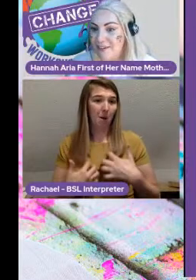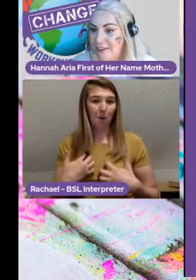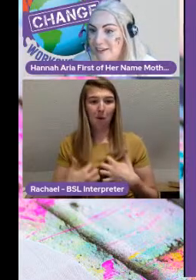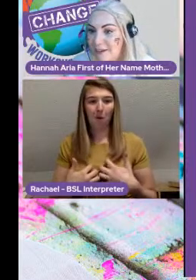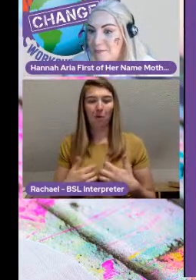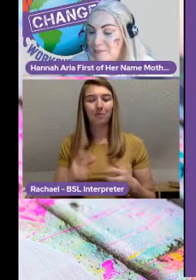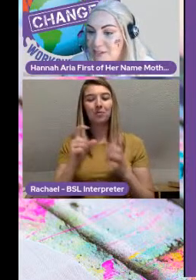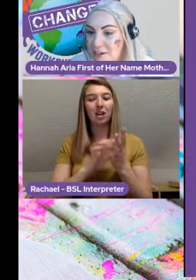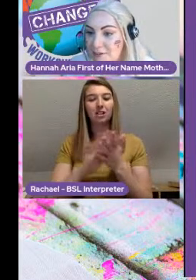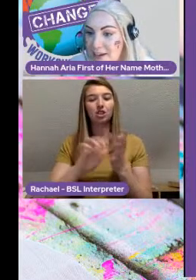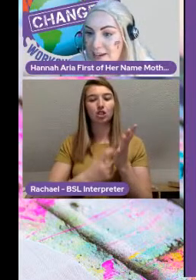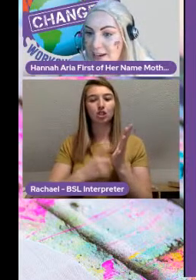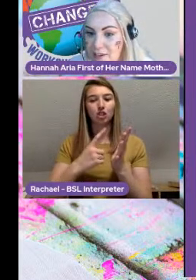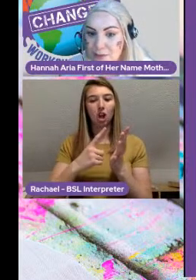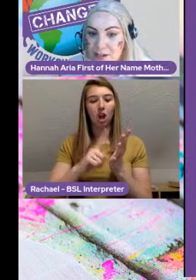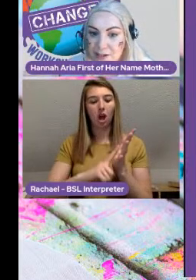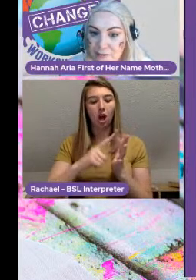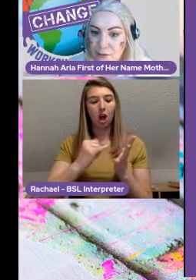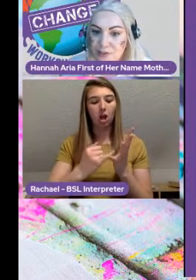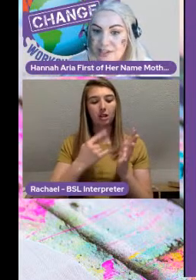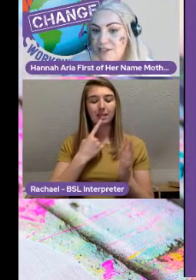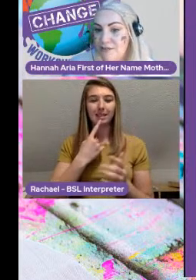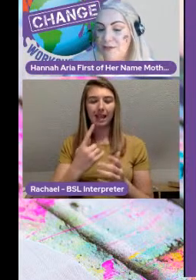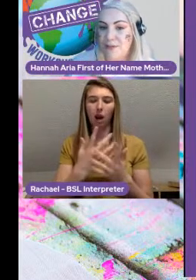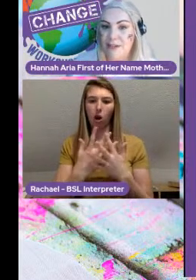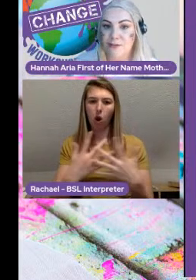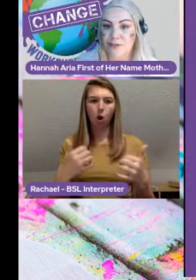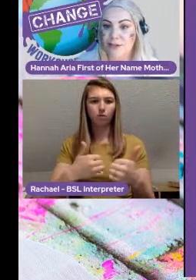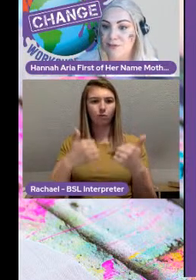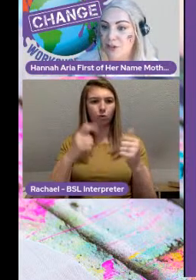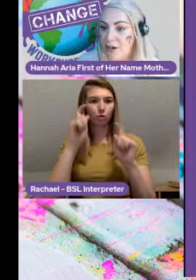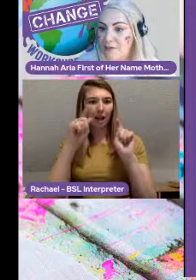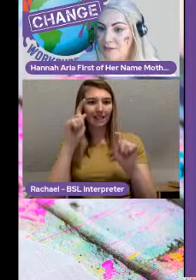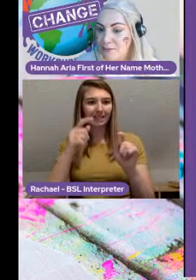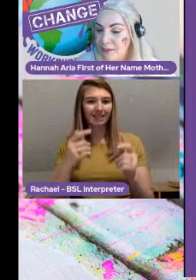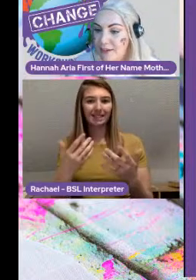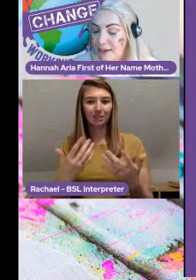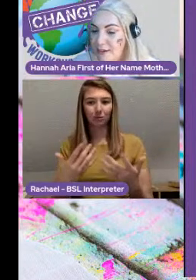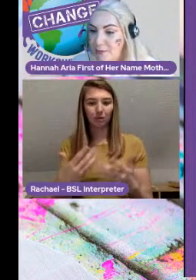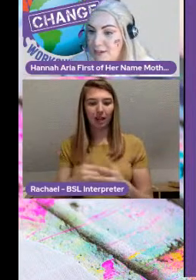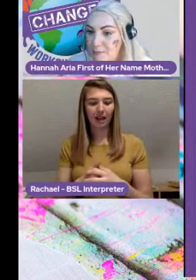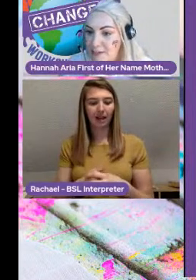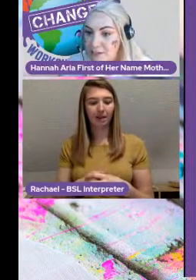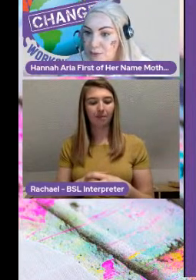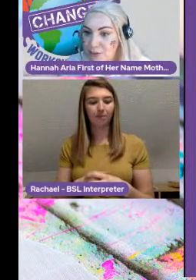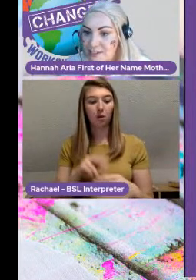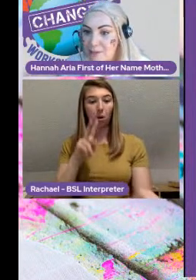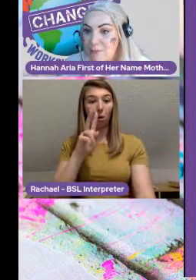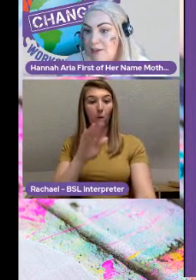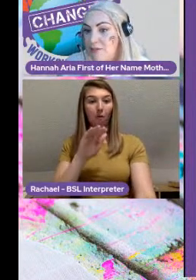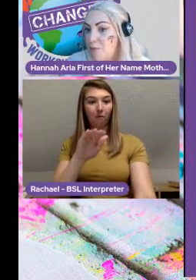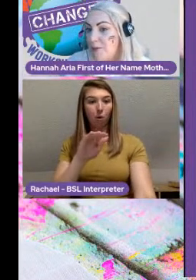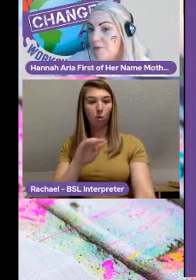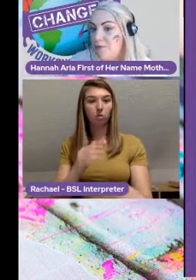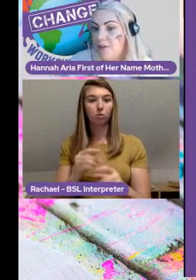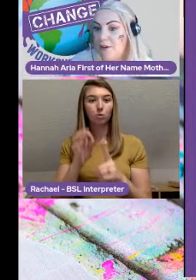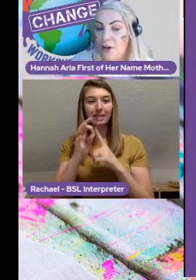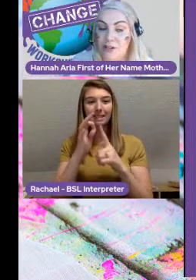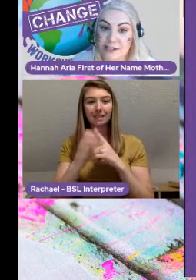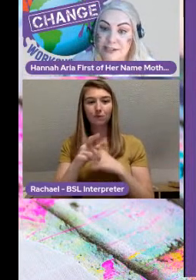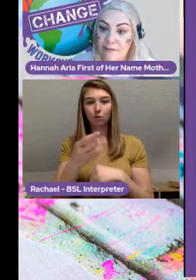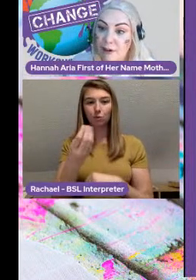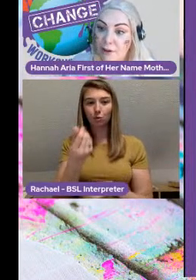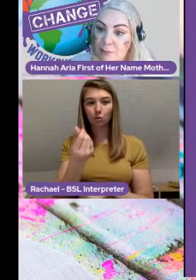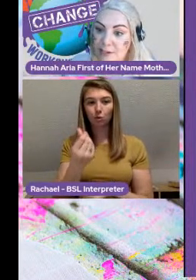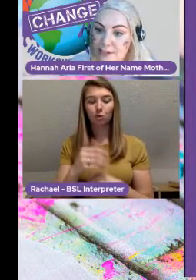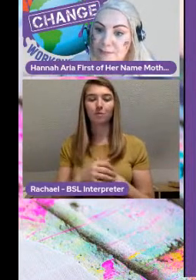tonight. Absolutely. And we're looking forward to interviewing you soon, Charles. We're going to be talking to him about the topic of